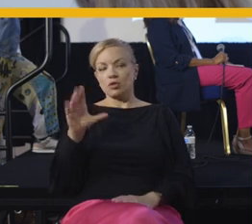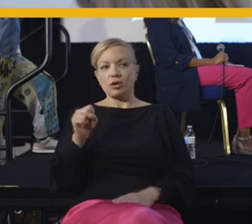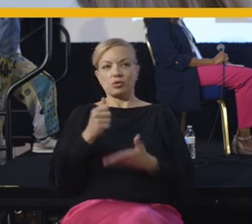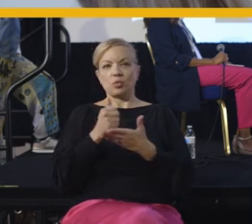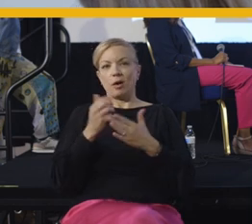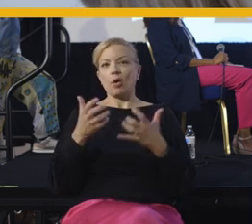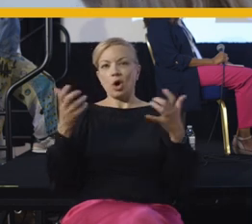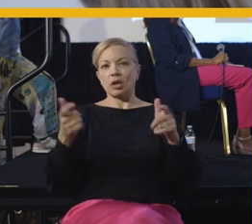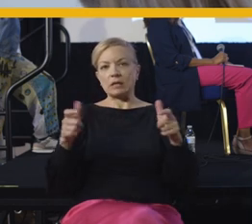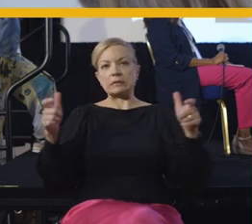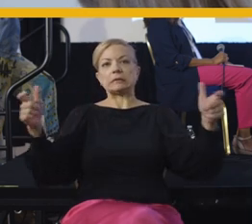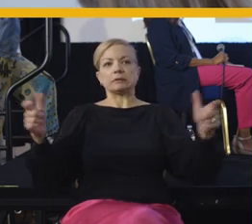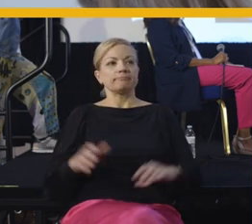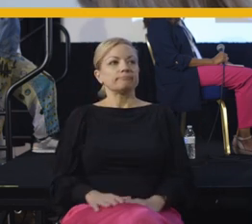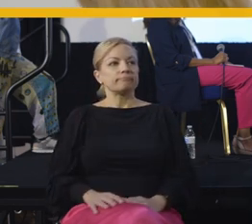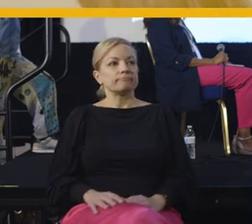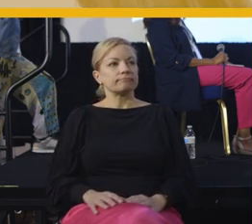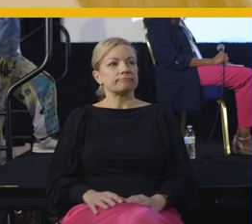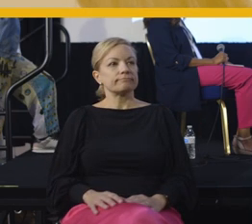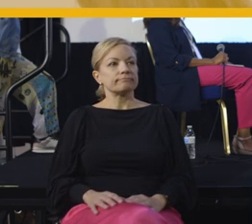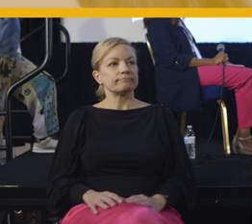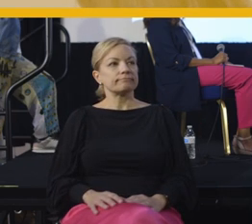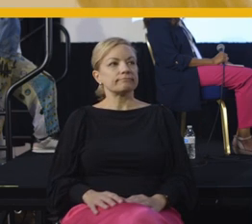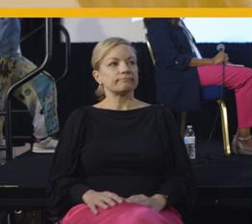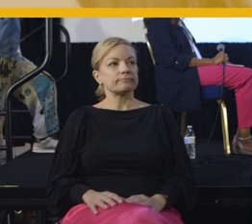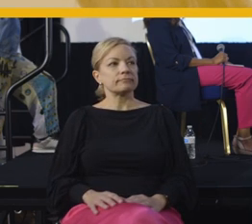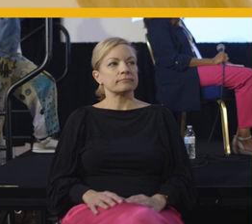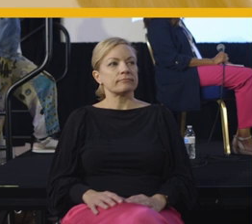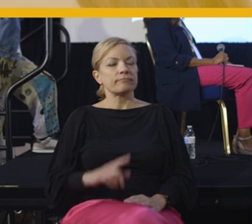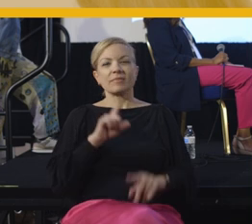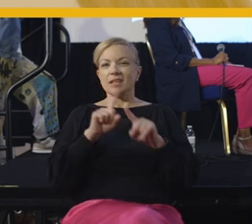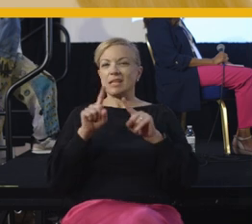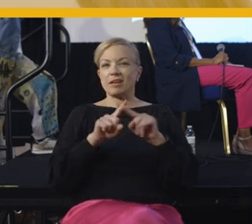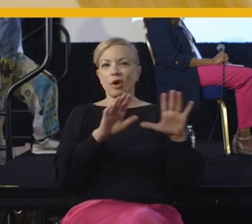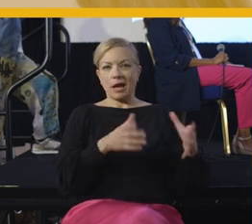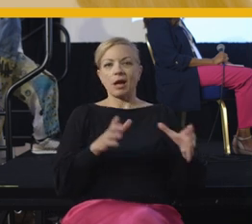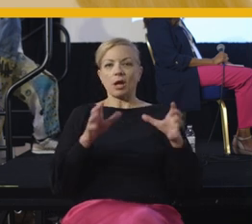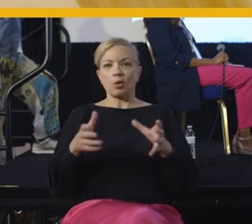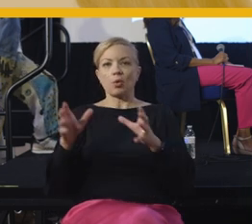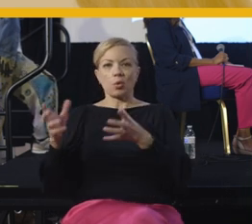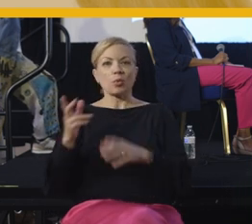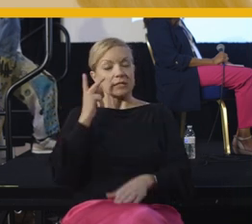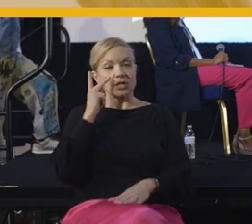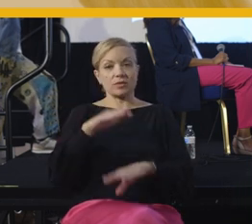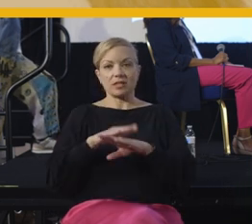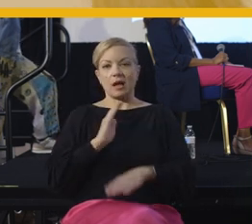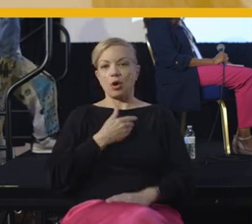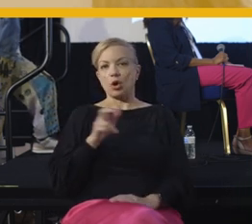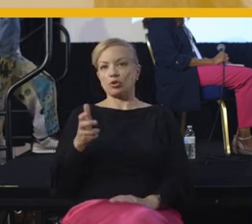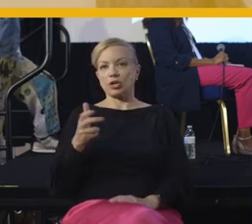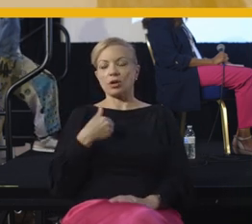there. Next slide, please. Here are some of the different categories that we have on the flagship channel. Again,